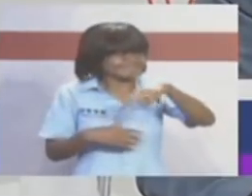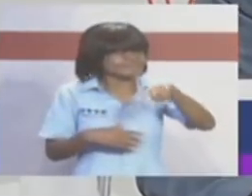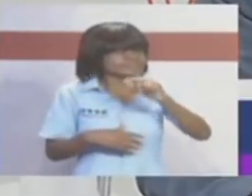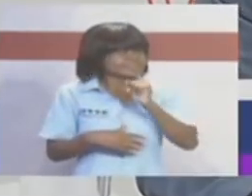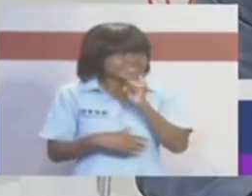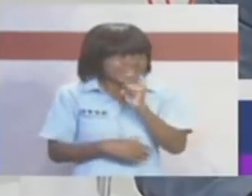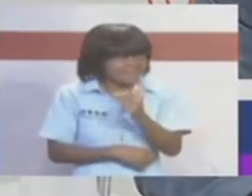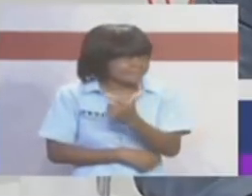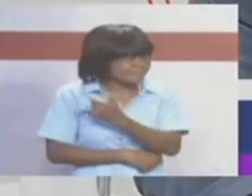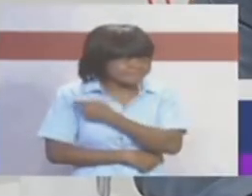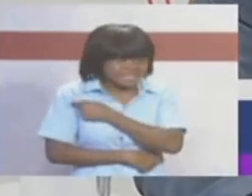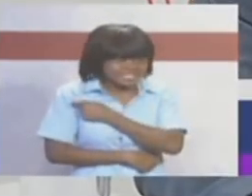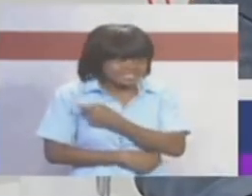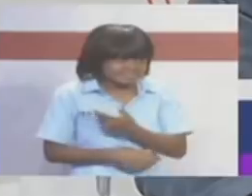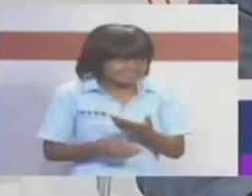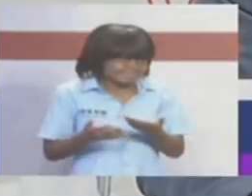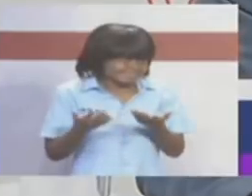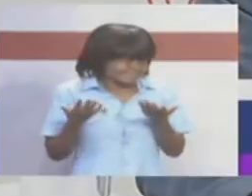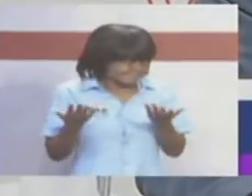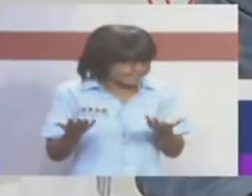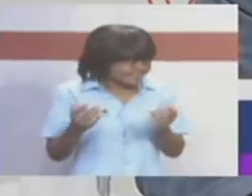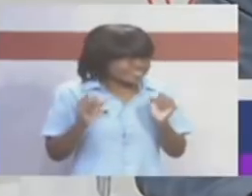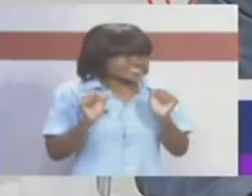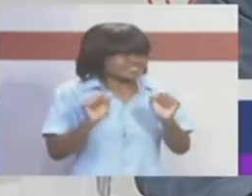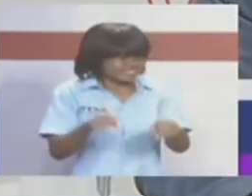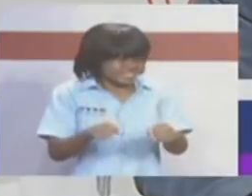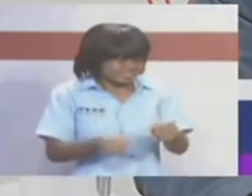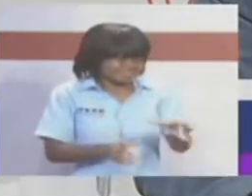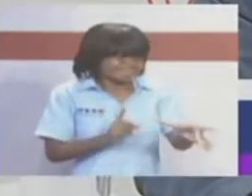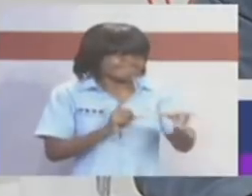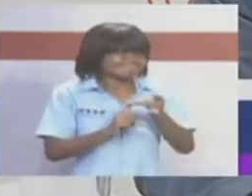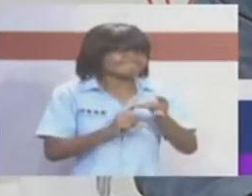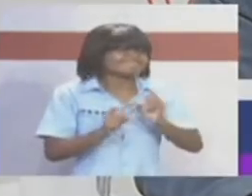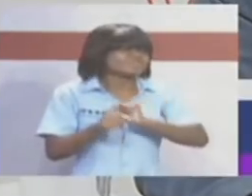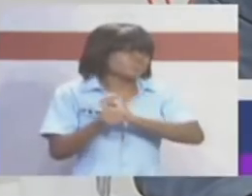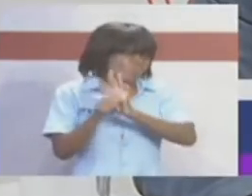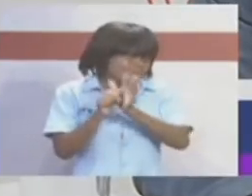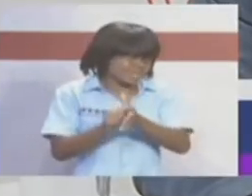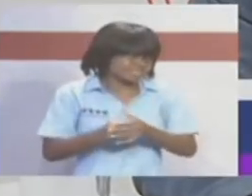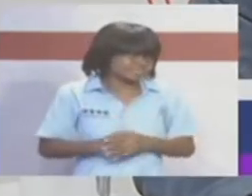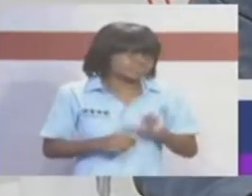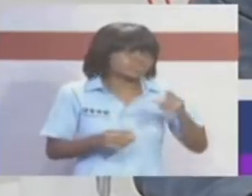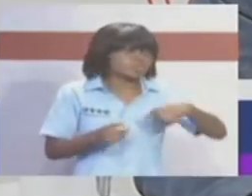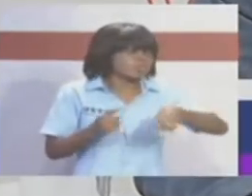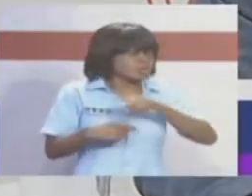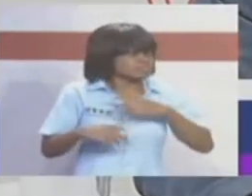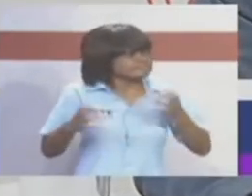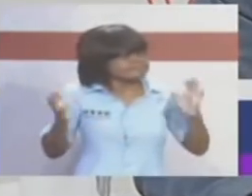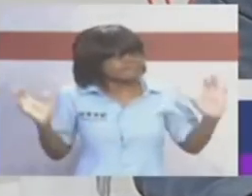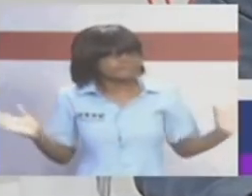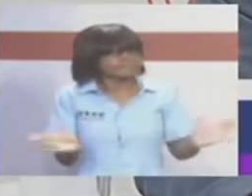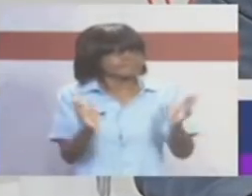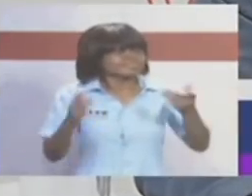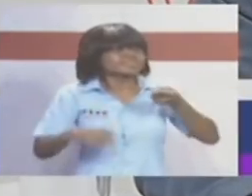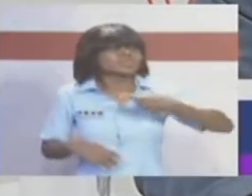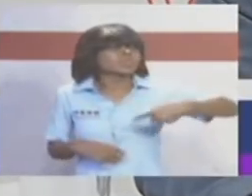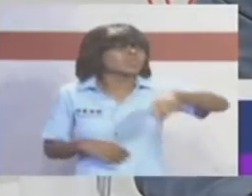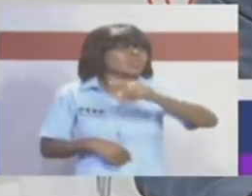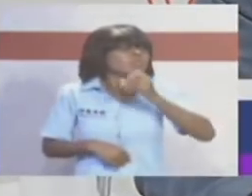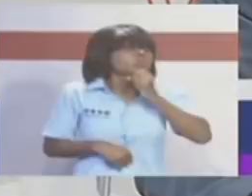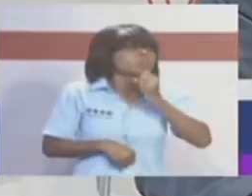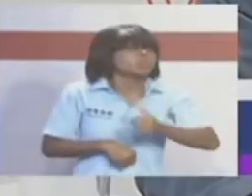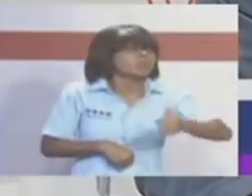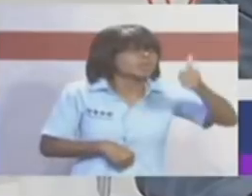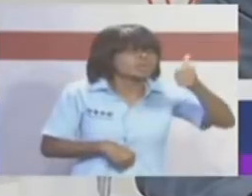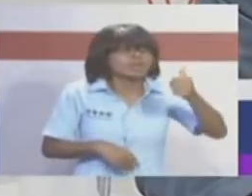fixed because vaccines are available. So we do want to encourage, yes, the elderly, but also everyone else who can access, who's eligible to access